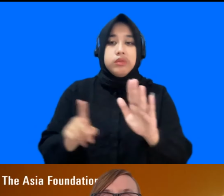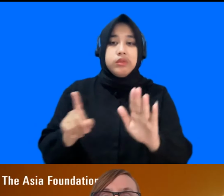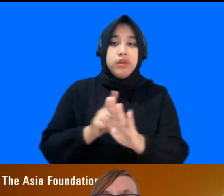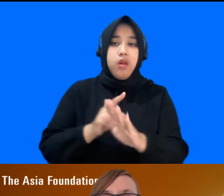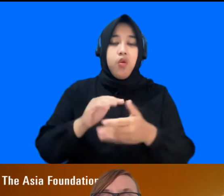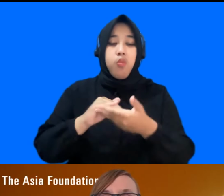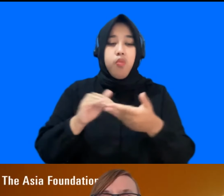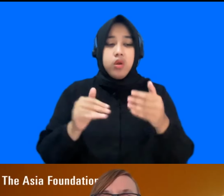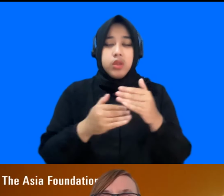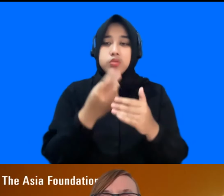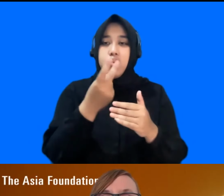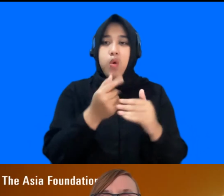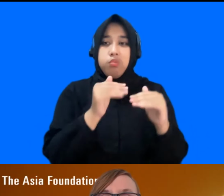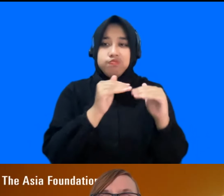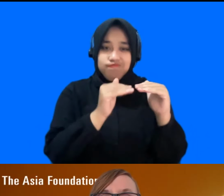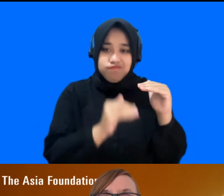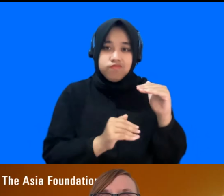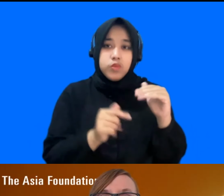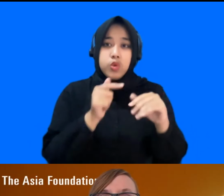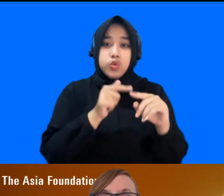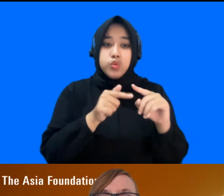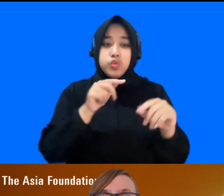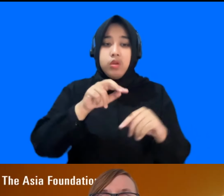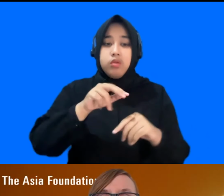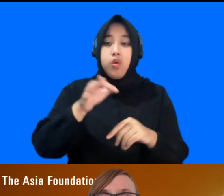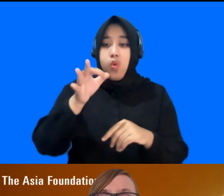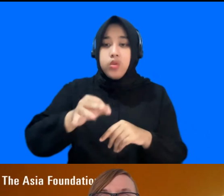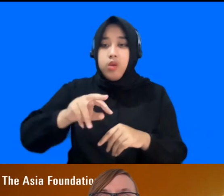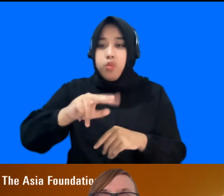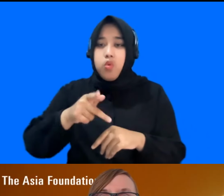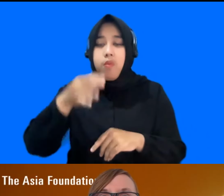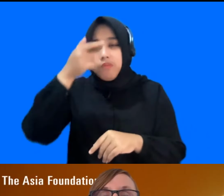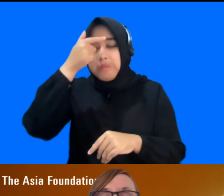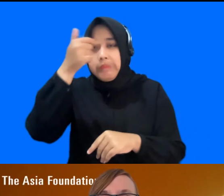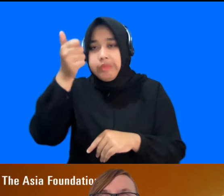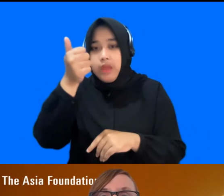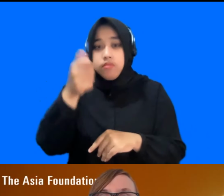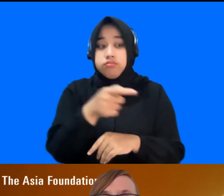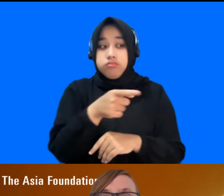So if you're something like that and if you want to join us, feel free to contact